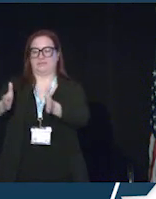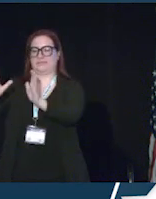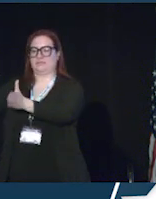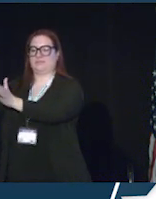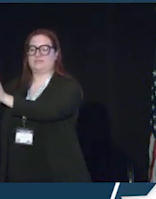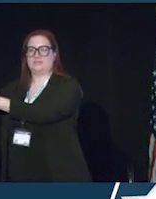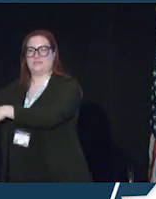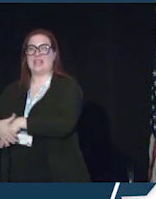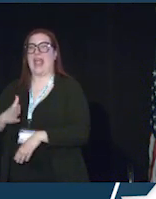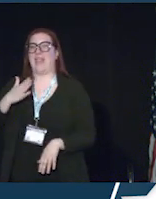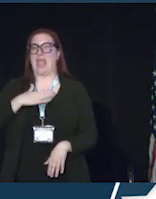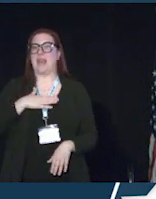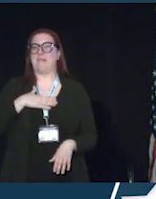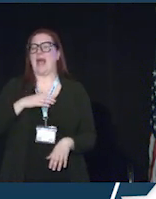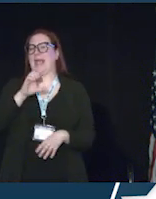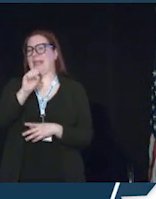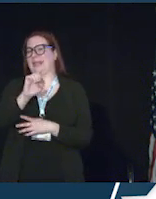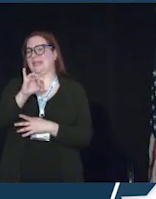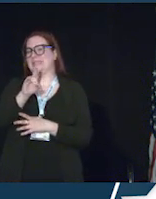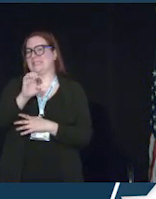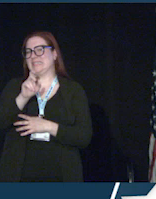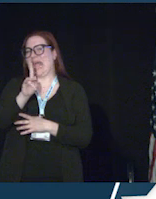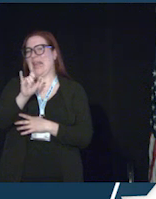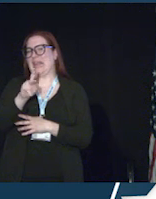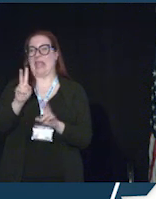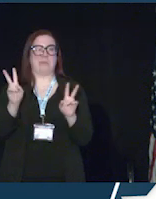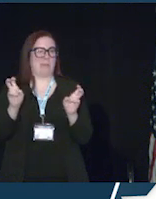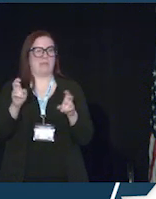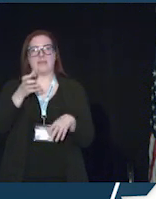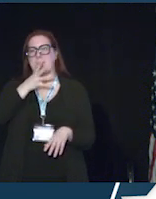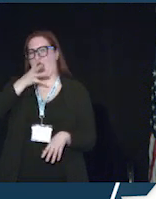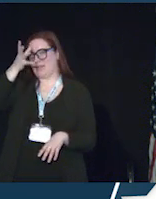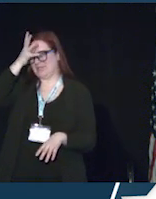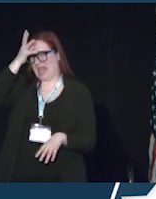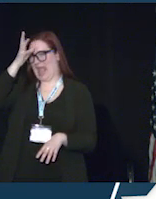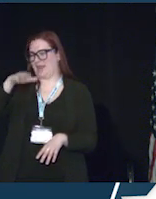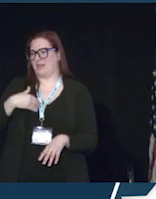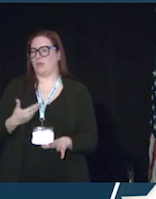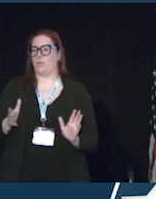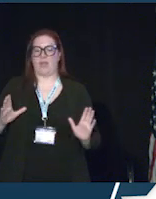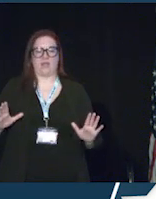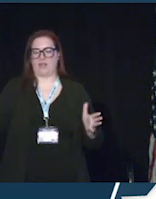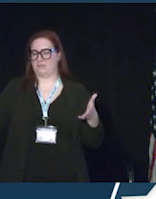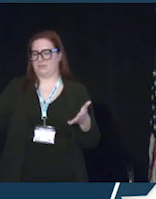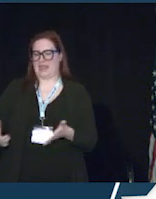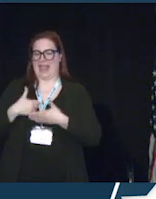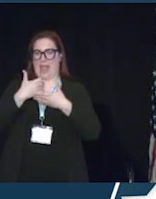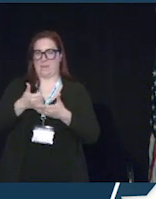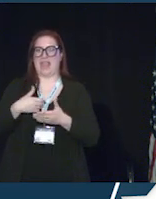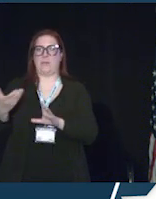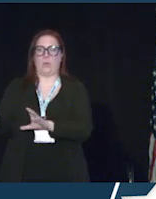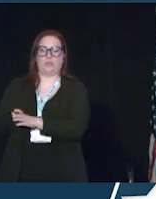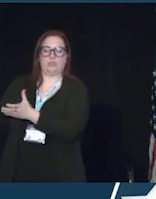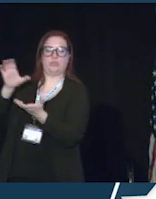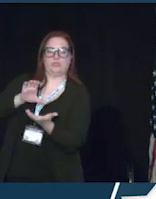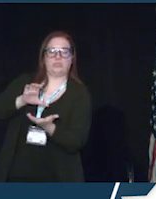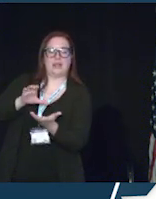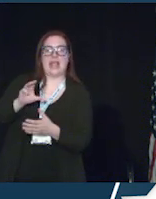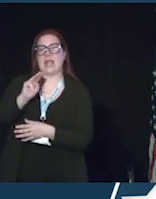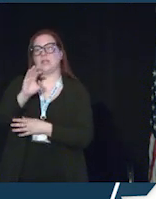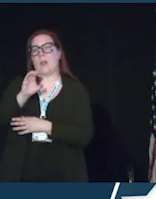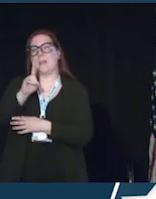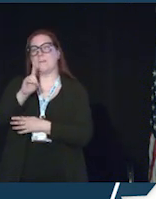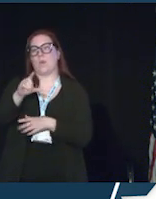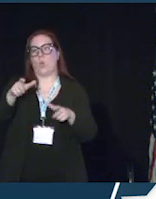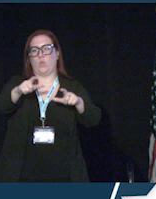side kicks and I put the batter into the molds. That is